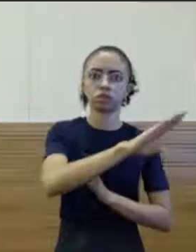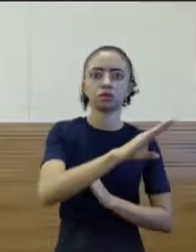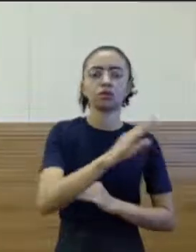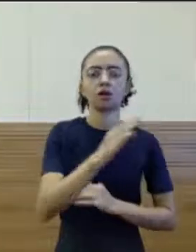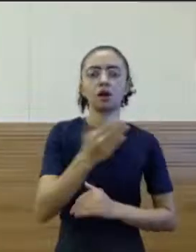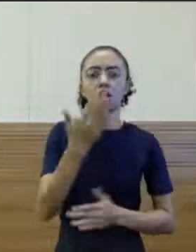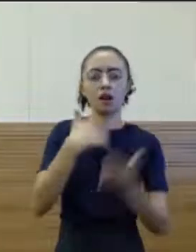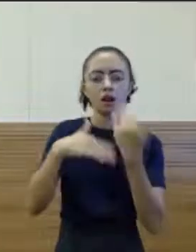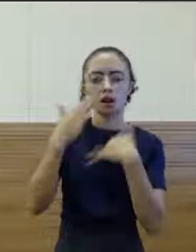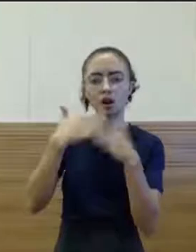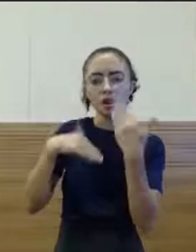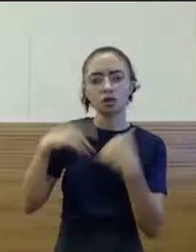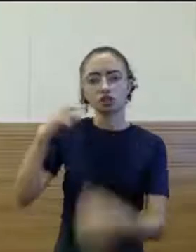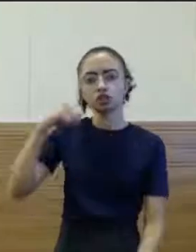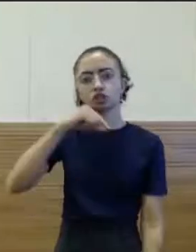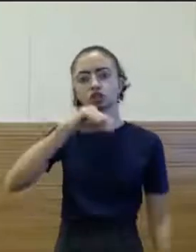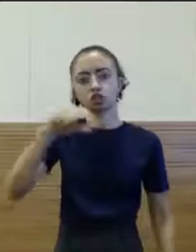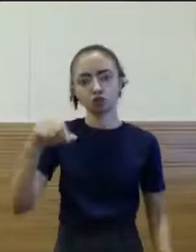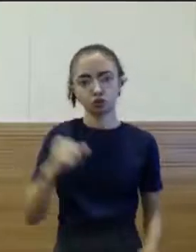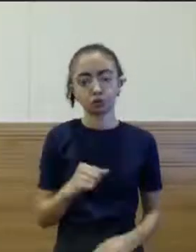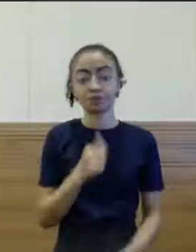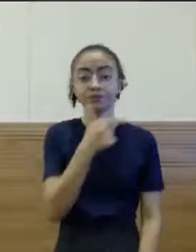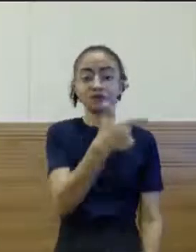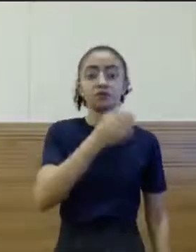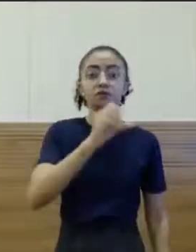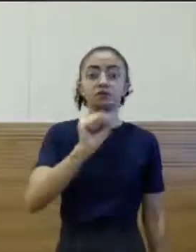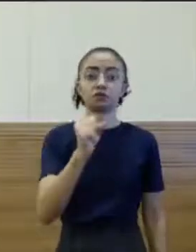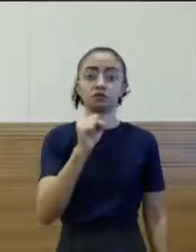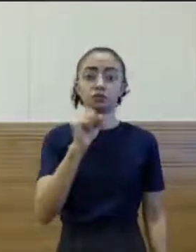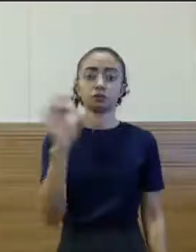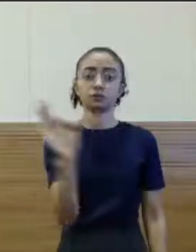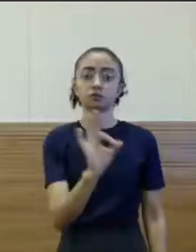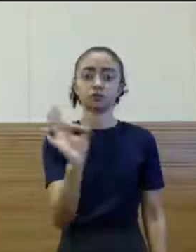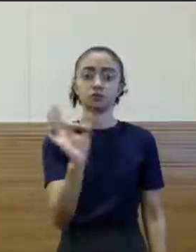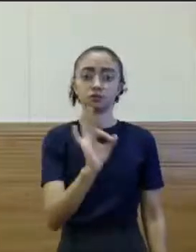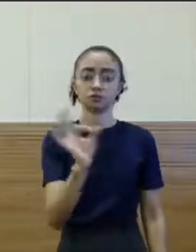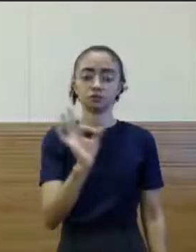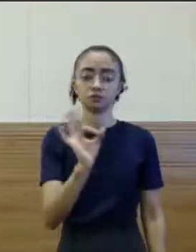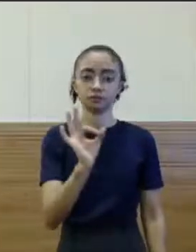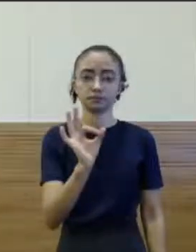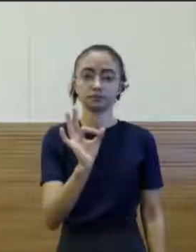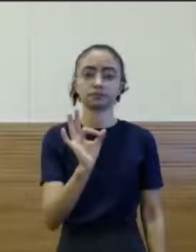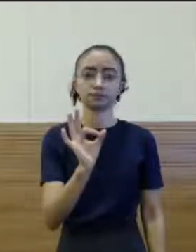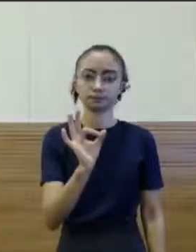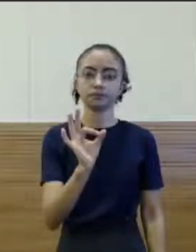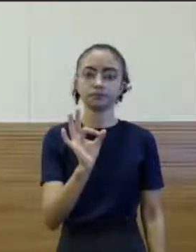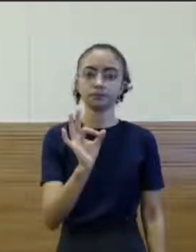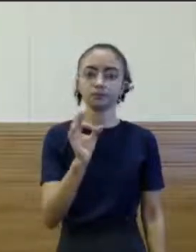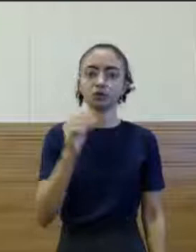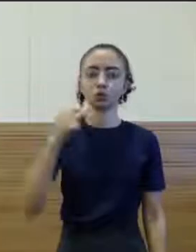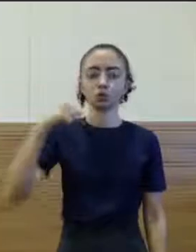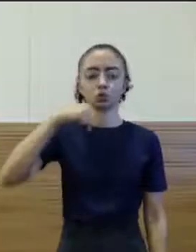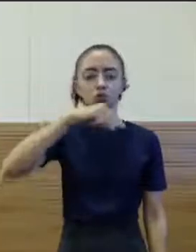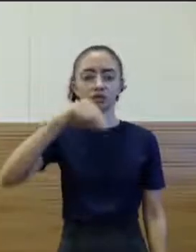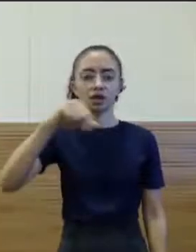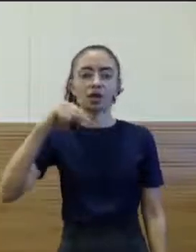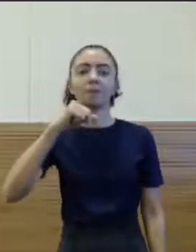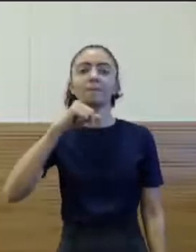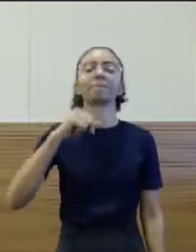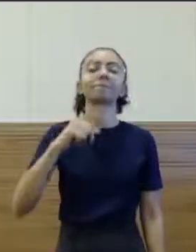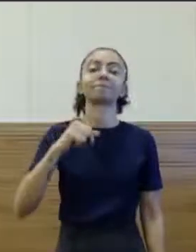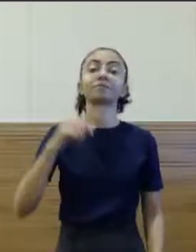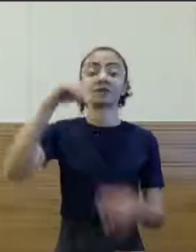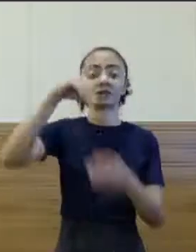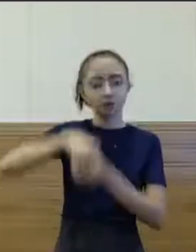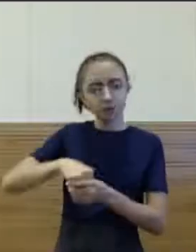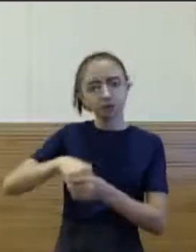daily consumption, daily intake recommended by the World Health Organization. And all the sodium they consumed